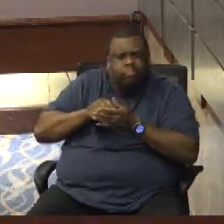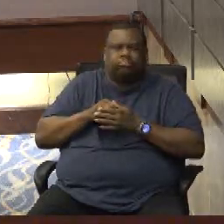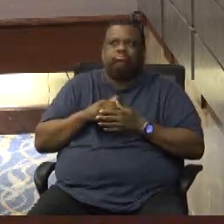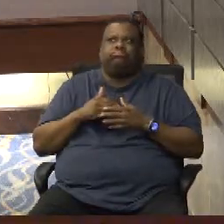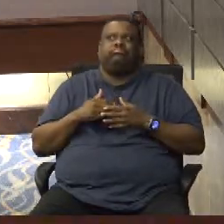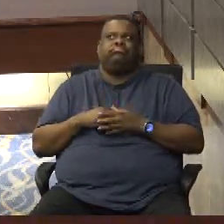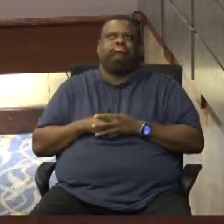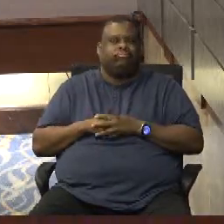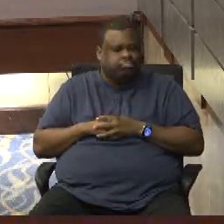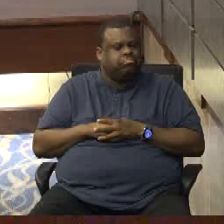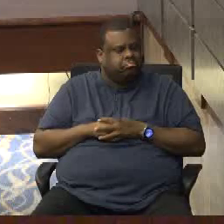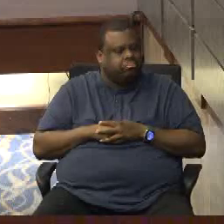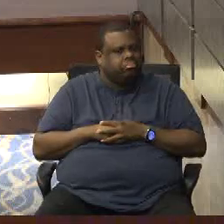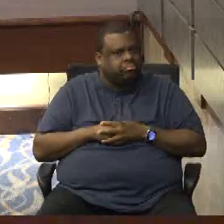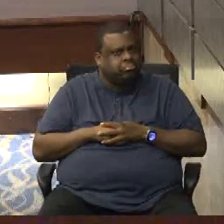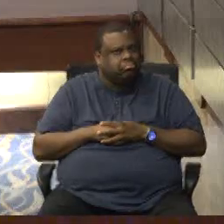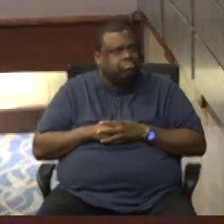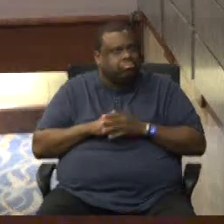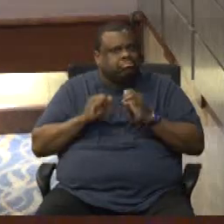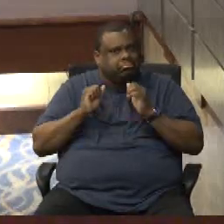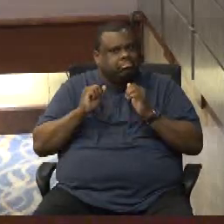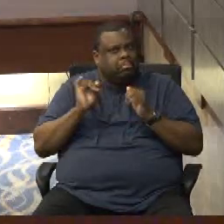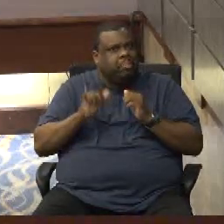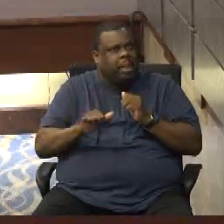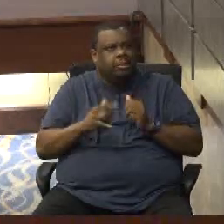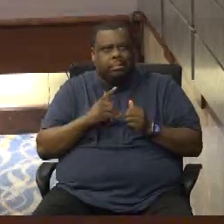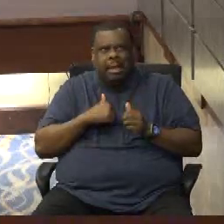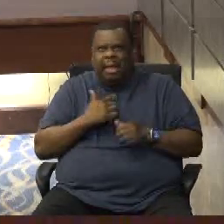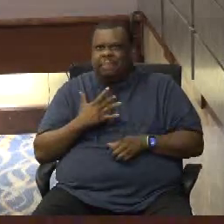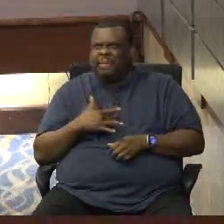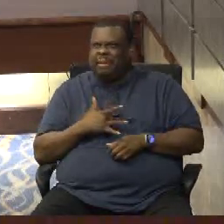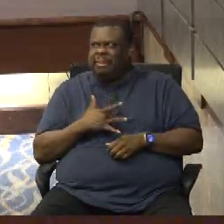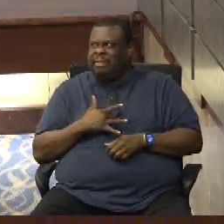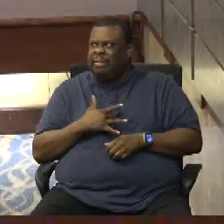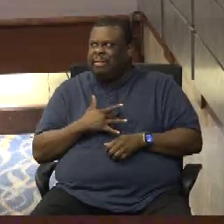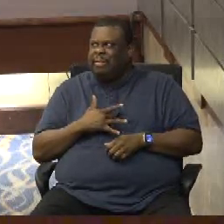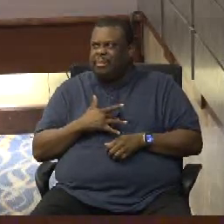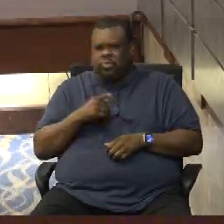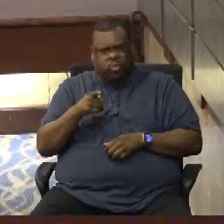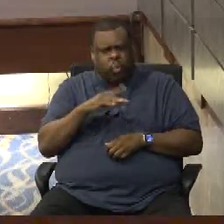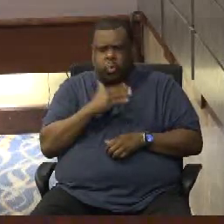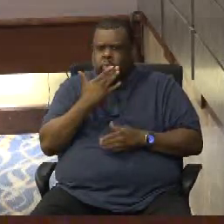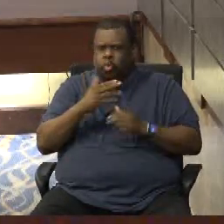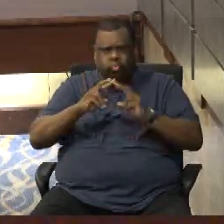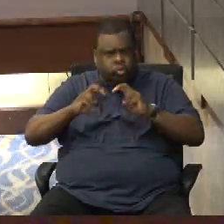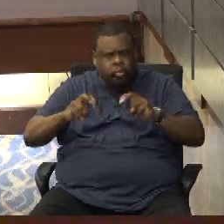Councilmember Bearfield said, tell that story a lot better. So I feel that this is rooted in good research